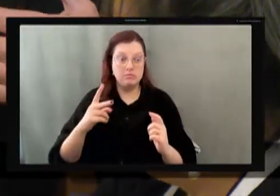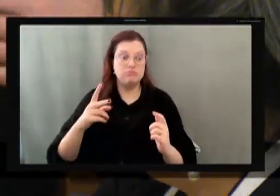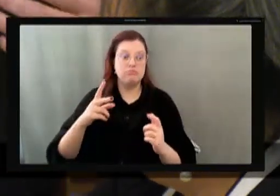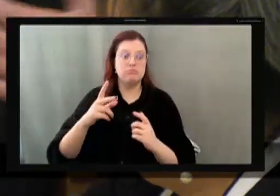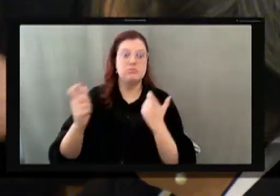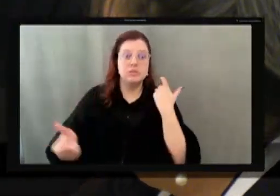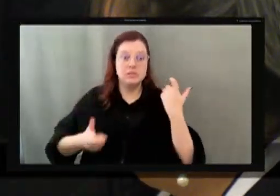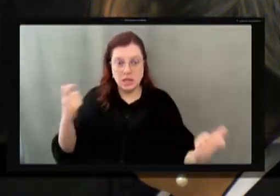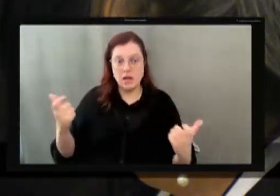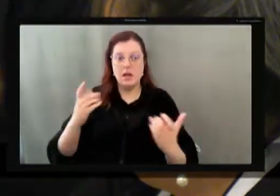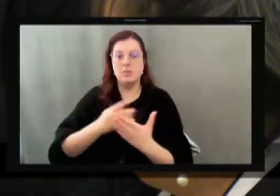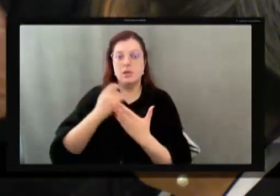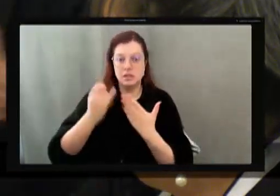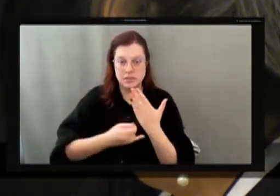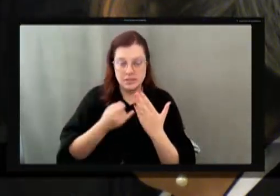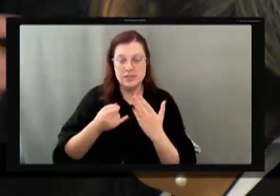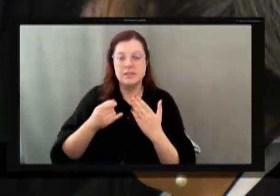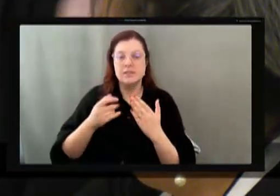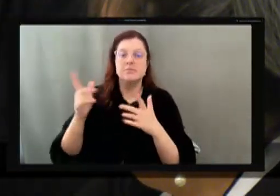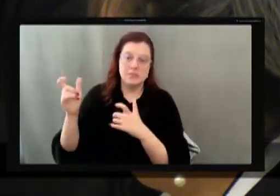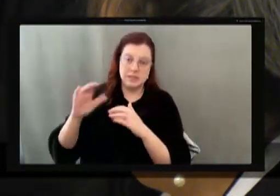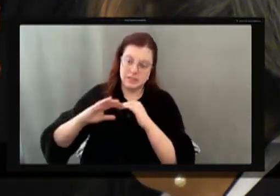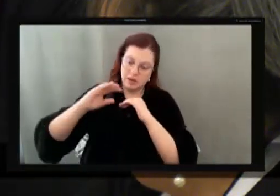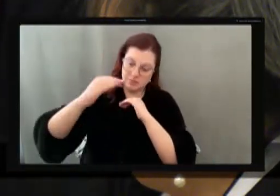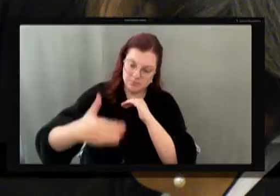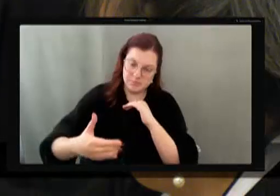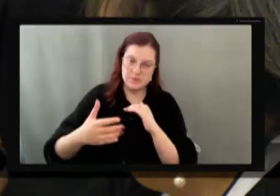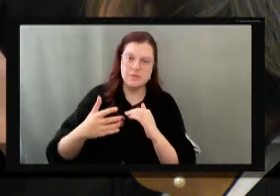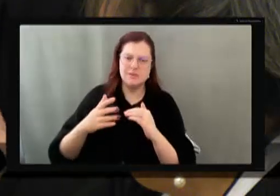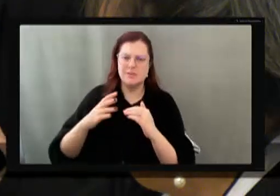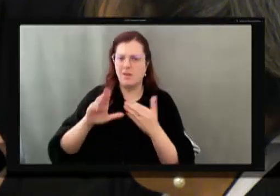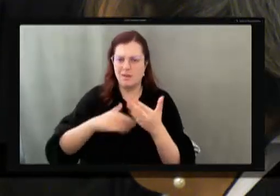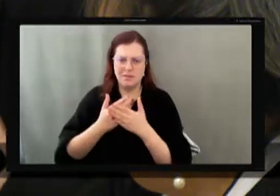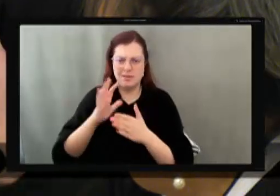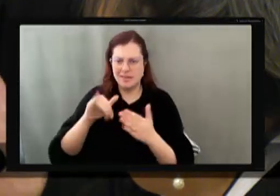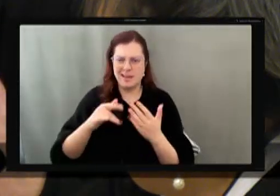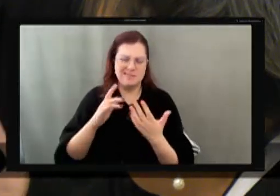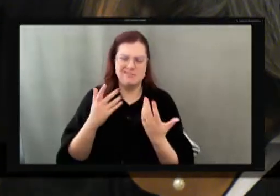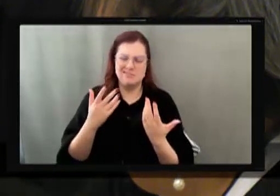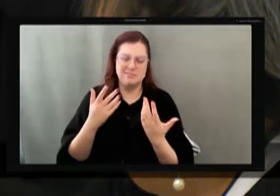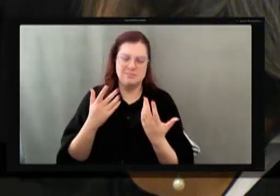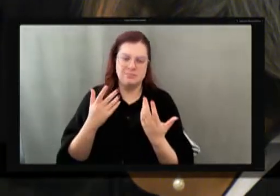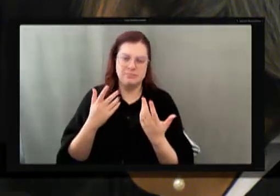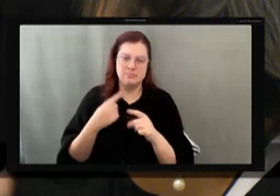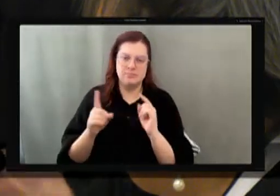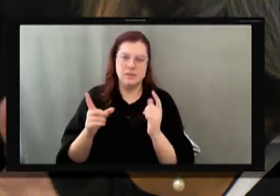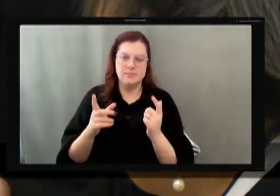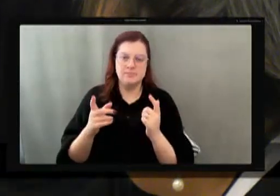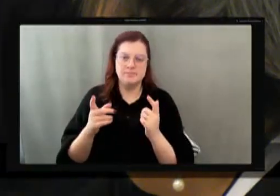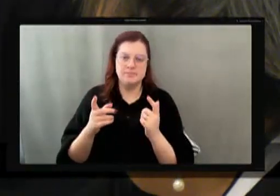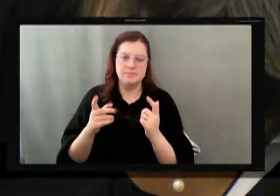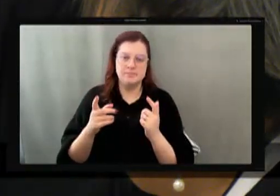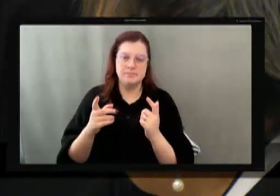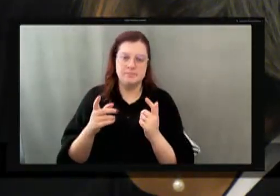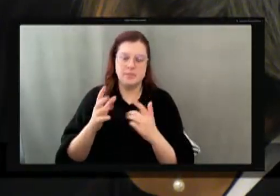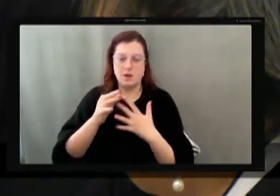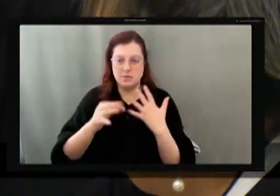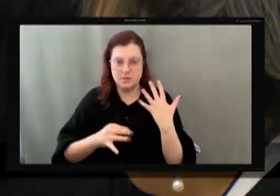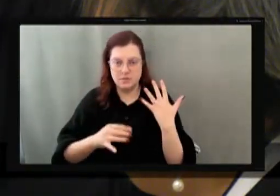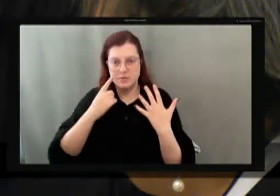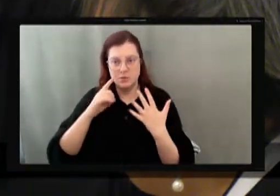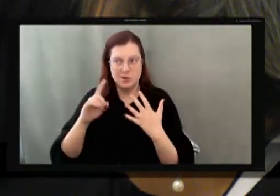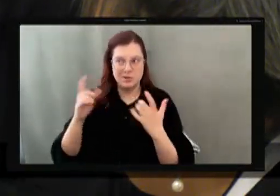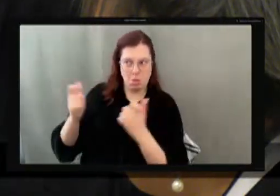The speed humps, your flex posts and that kind of thing. But some option for